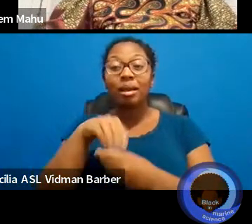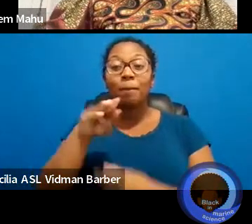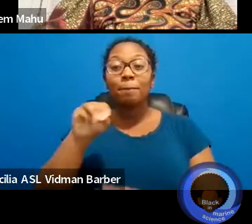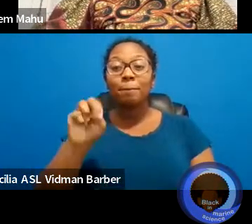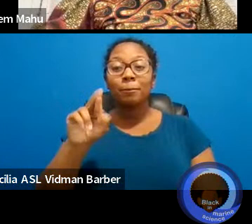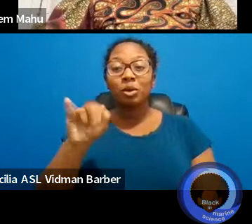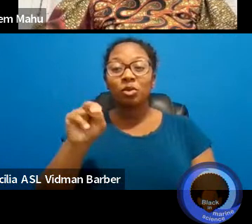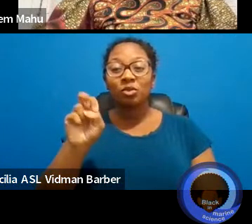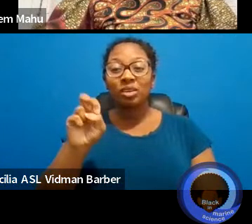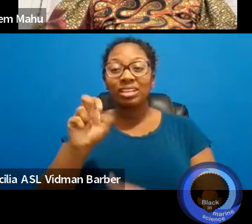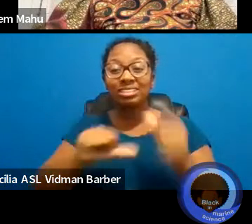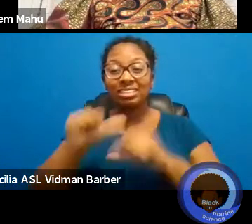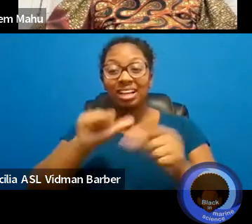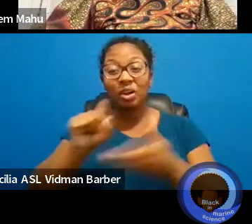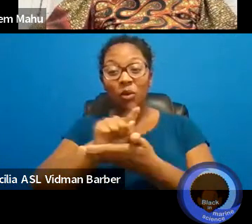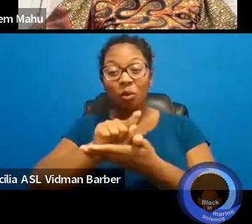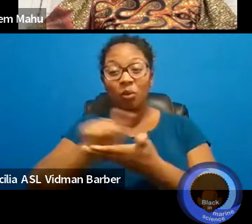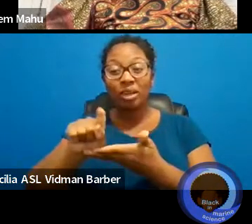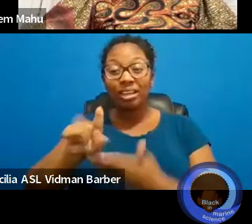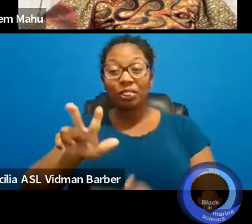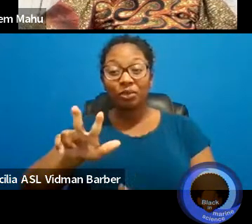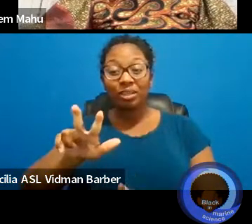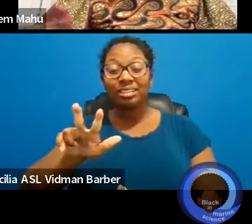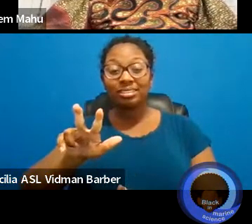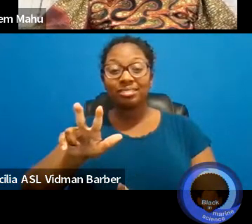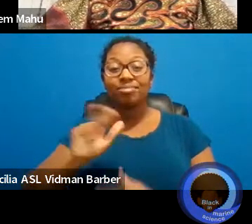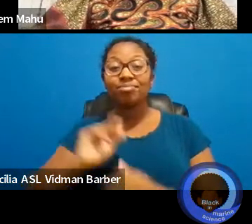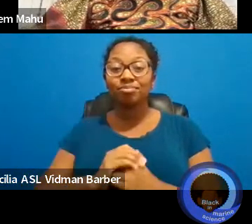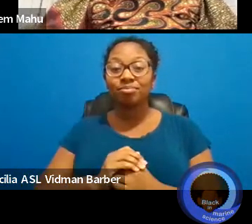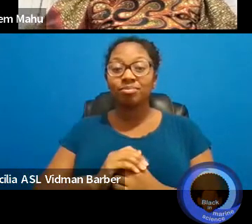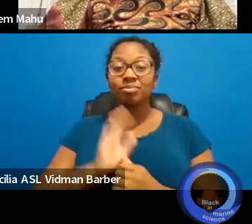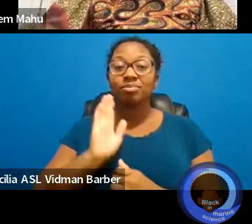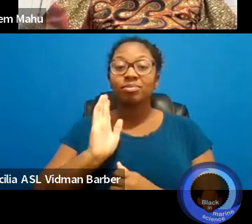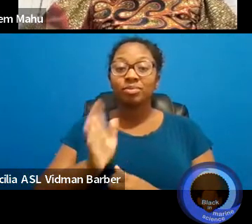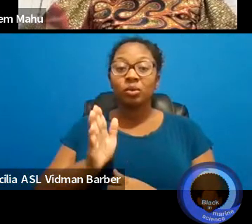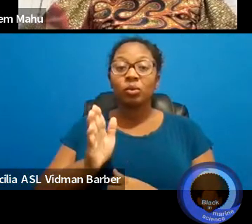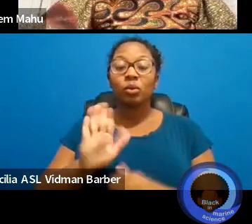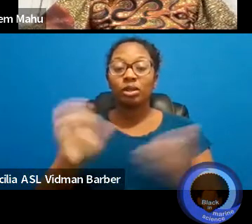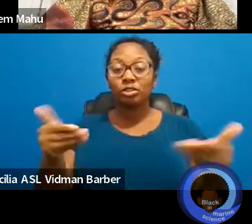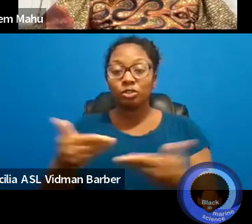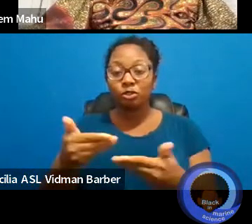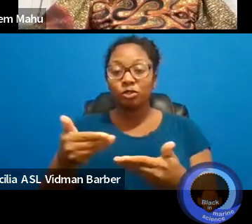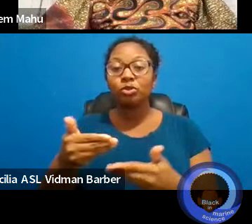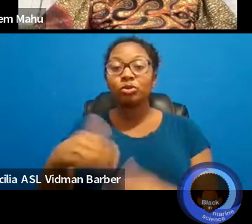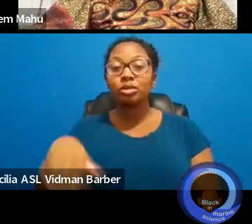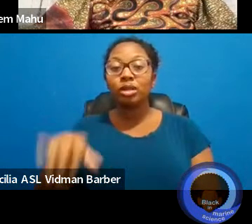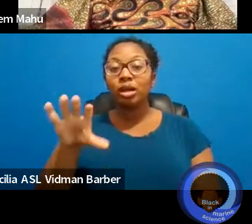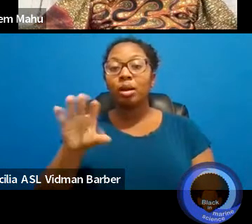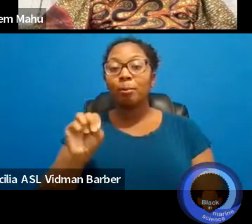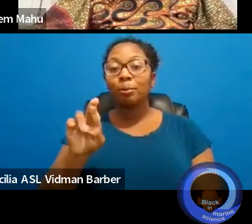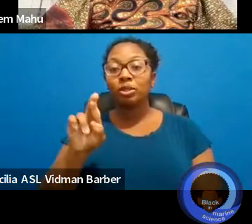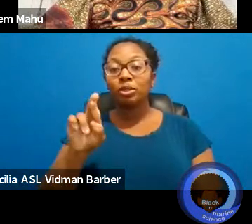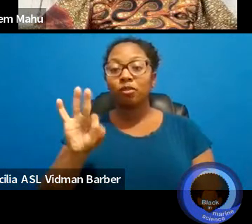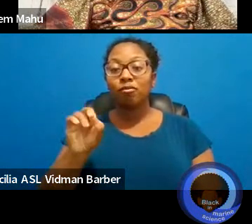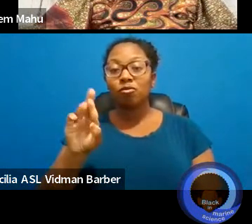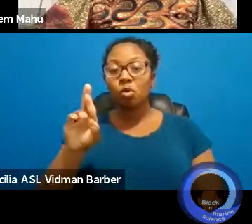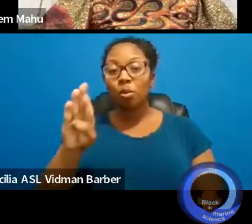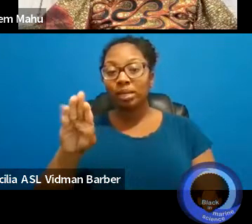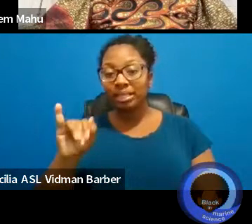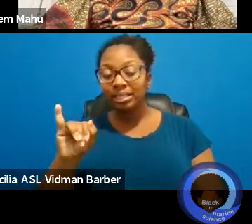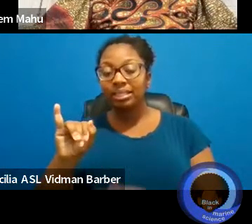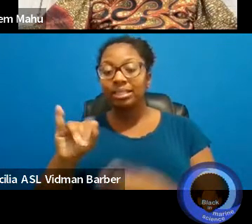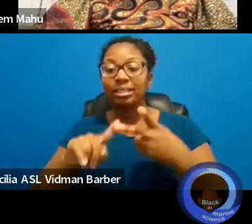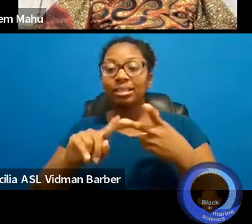today's discussion with our panelists, Mr. Forbi Perise, Mr. Isaac Sowah Badu, Ms. Dawn Pratt, and Dr.